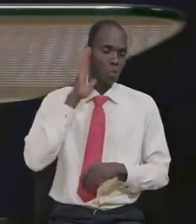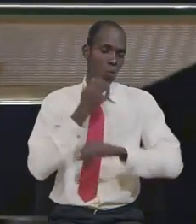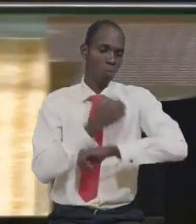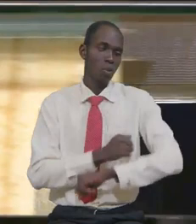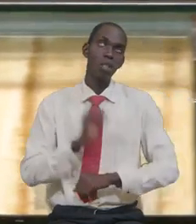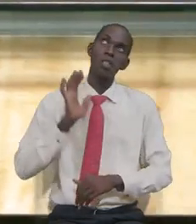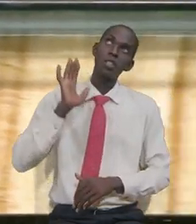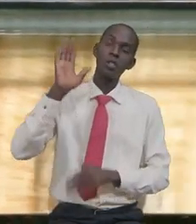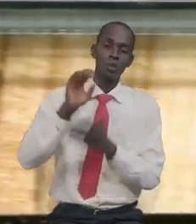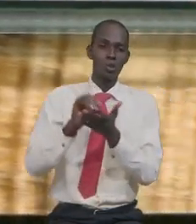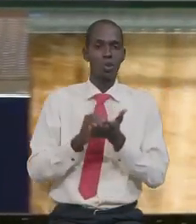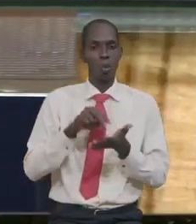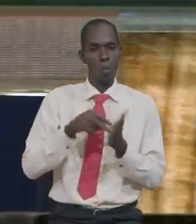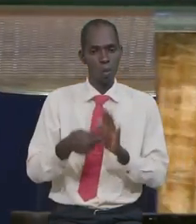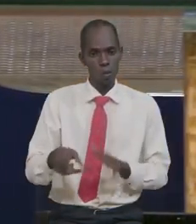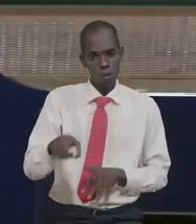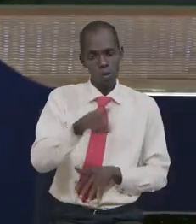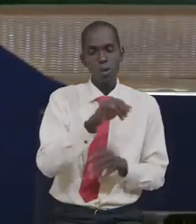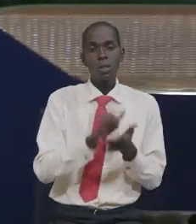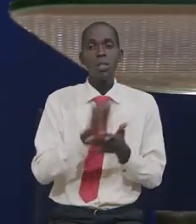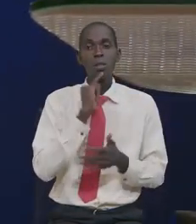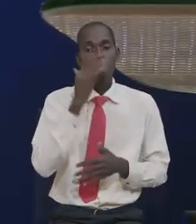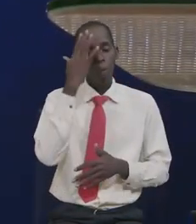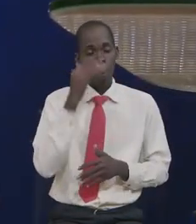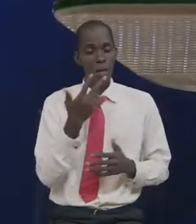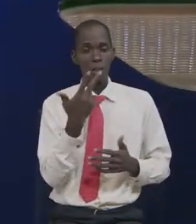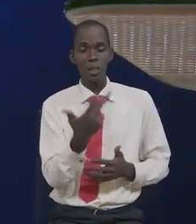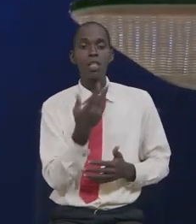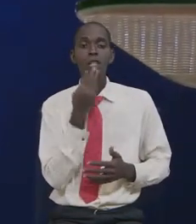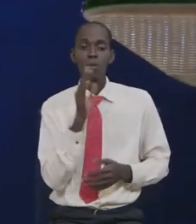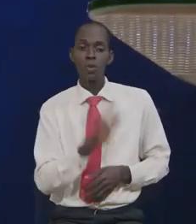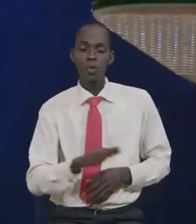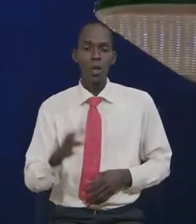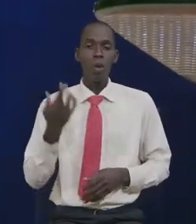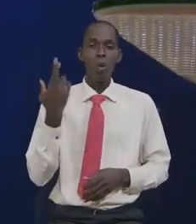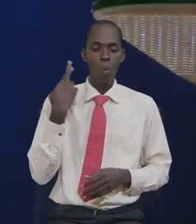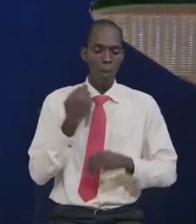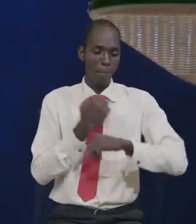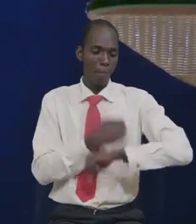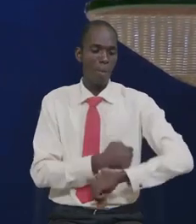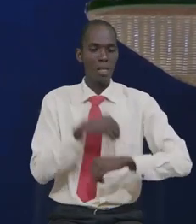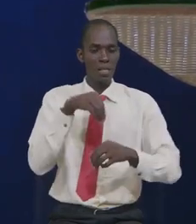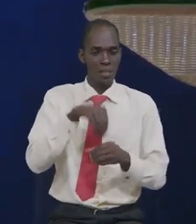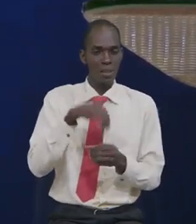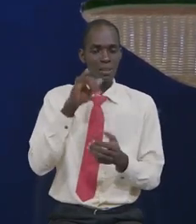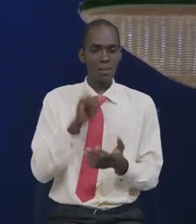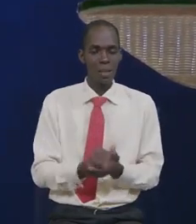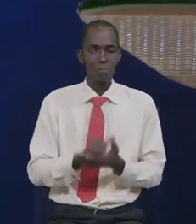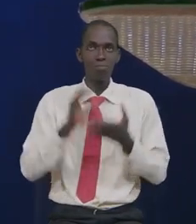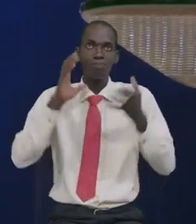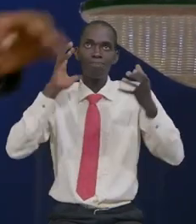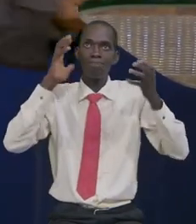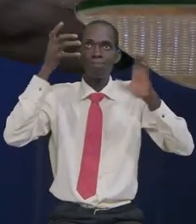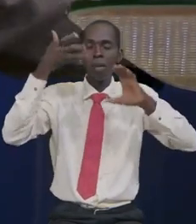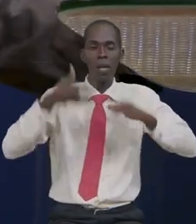That's why we have Shadrach, Meshach, and Abednego preserved in that furious